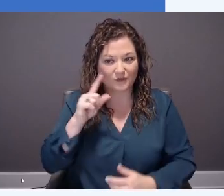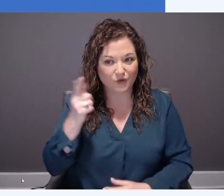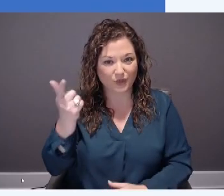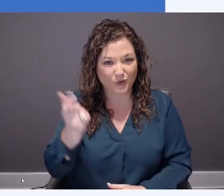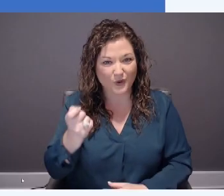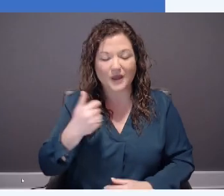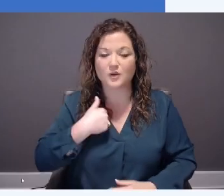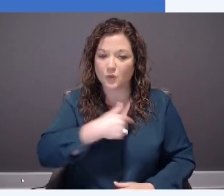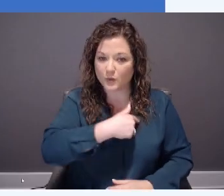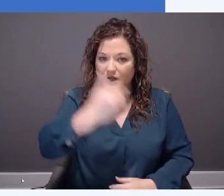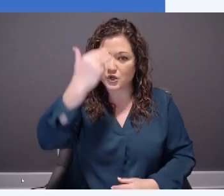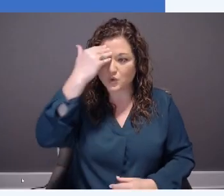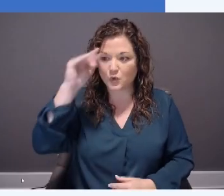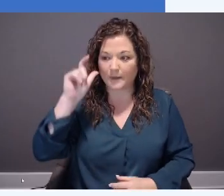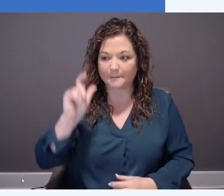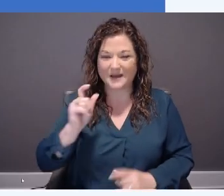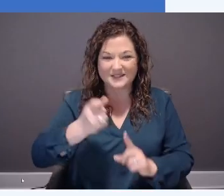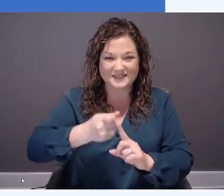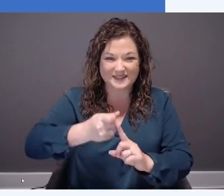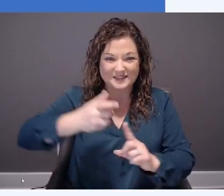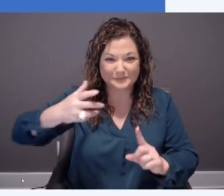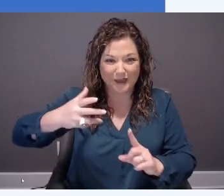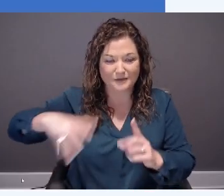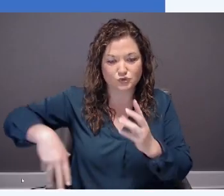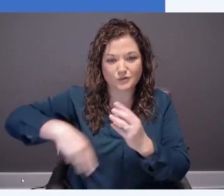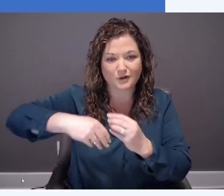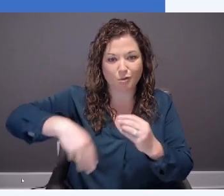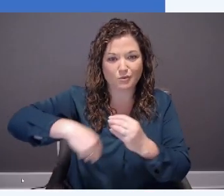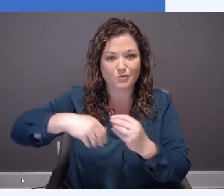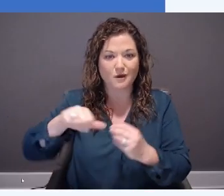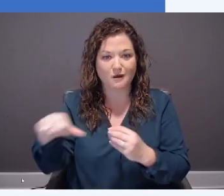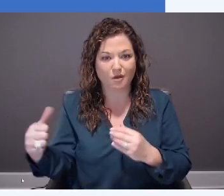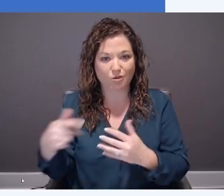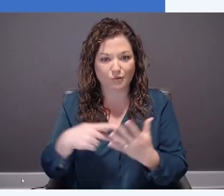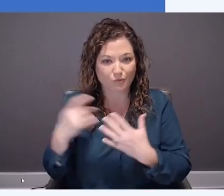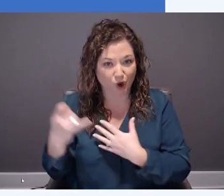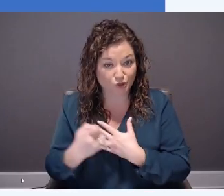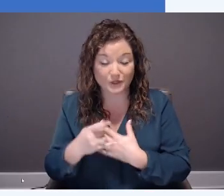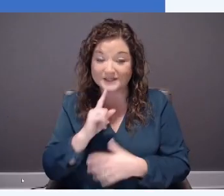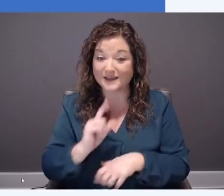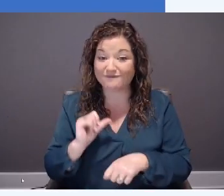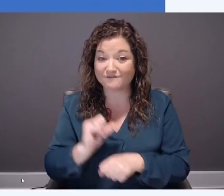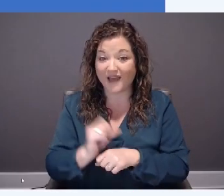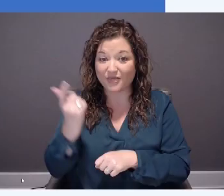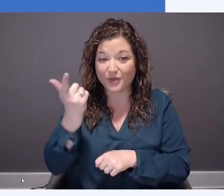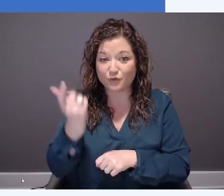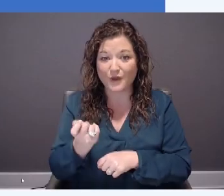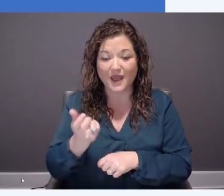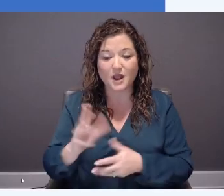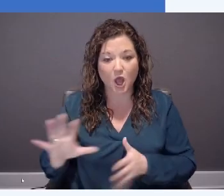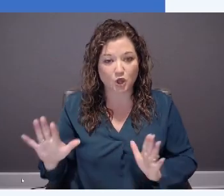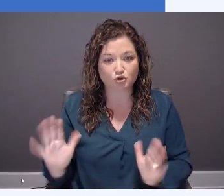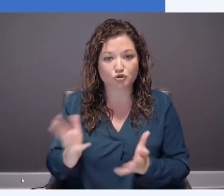this to include a lot of other projects as well. And in fact, the grant encouraged multiple projects.